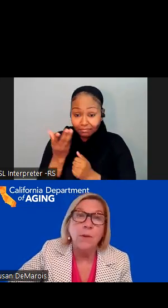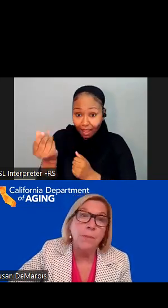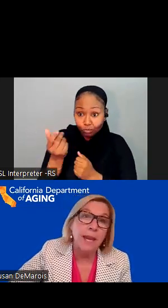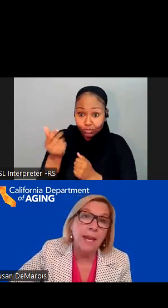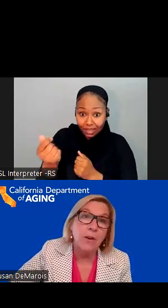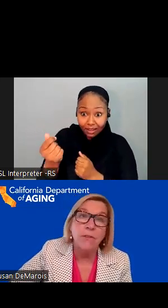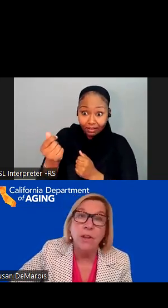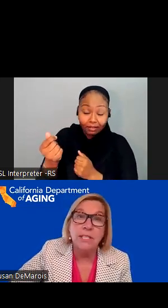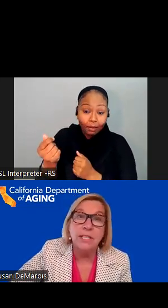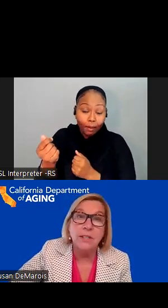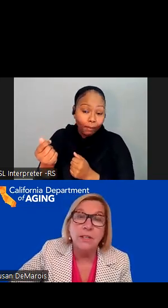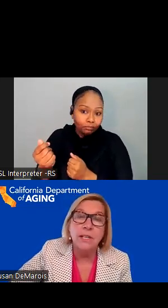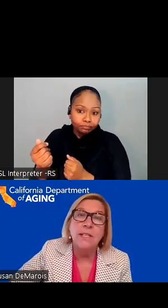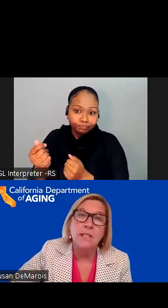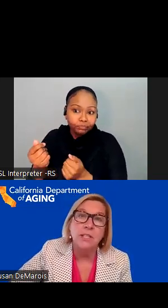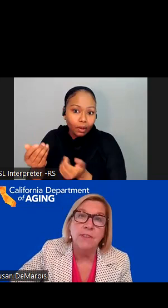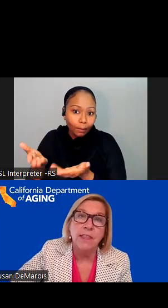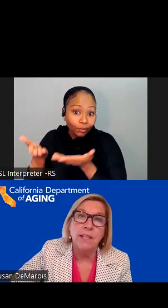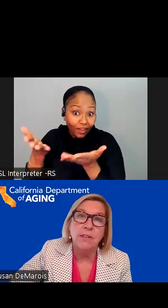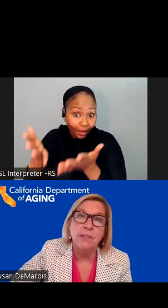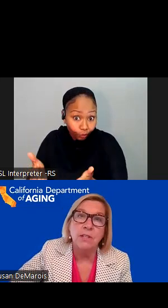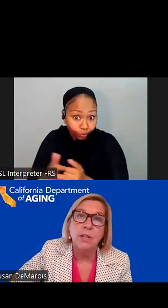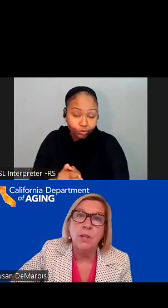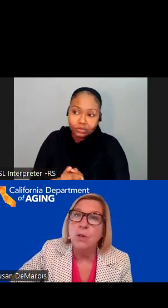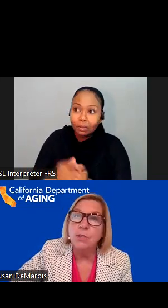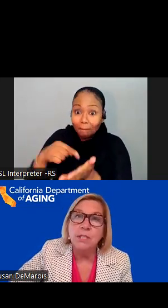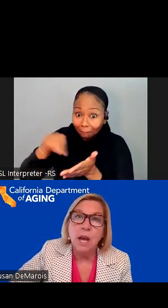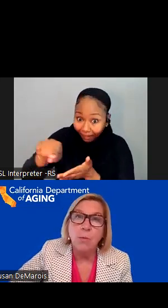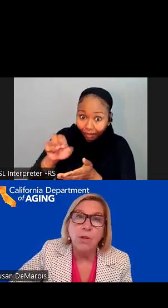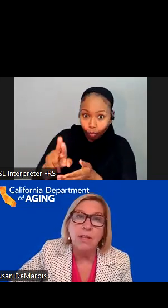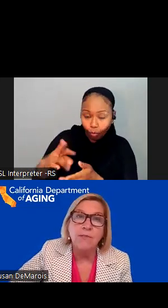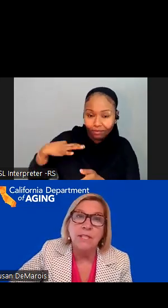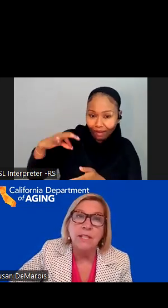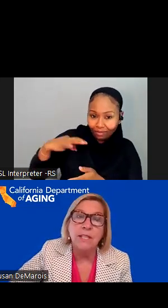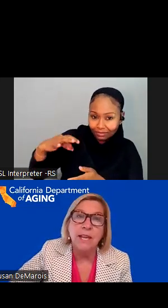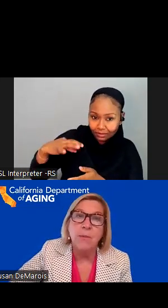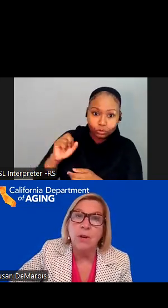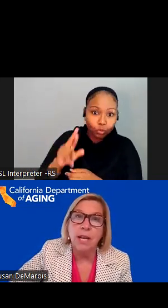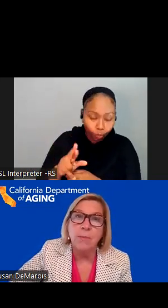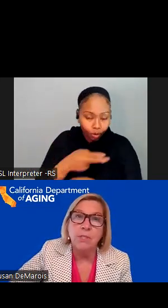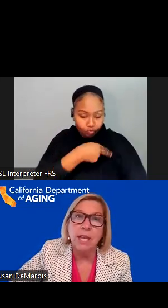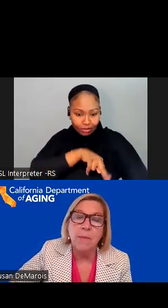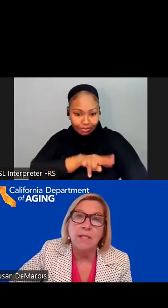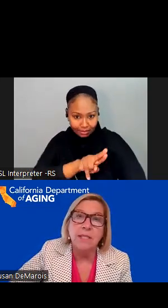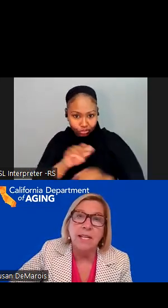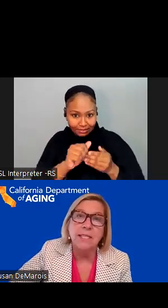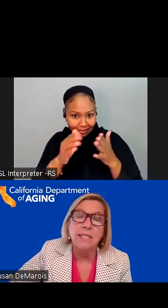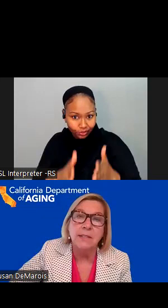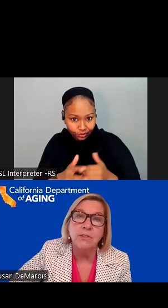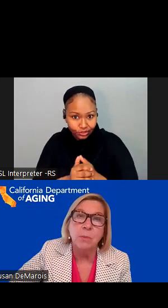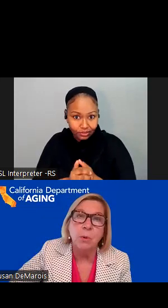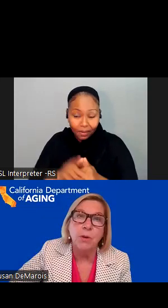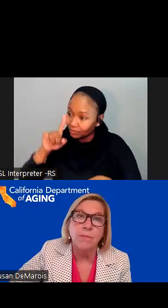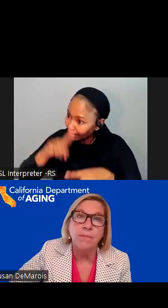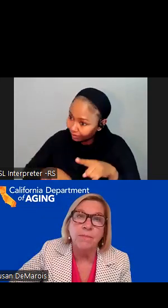facility, whether paid or volunteer, such as faith leaders, who did not work at the facility and were not able to come on site to